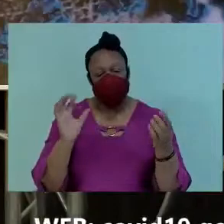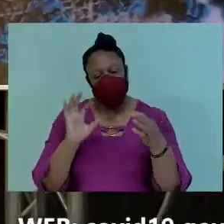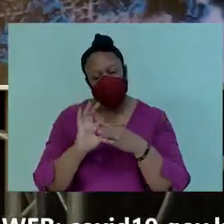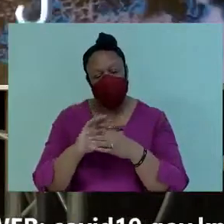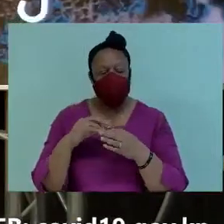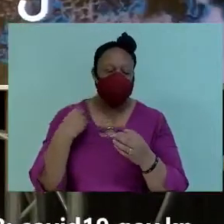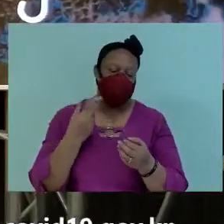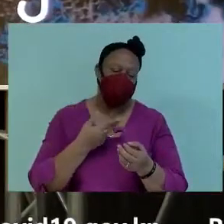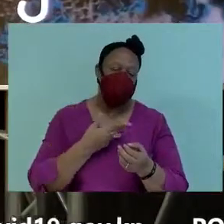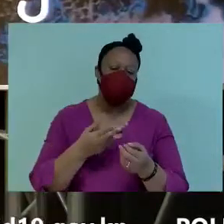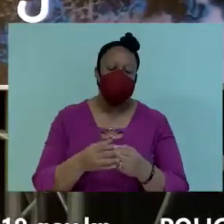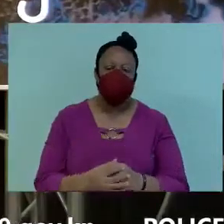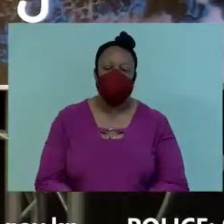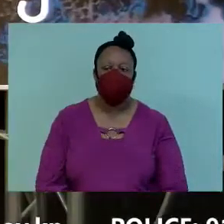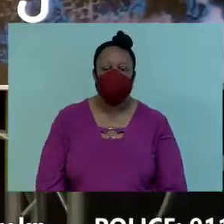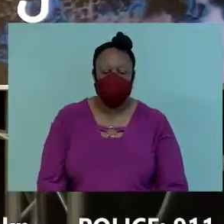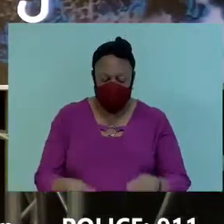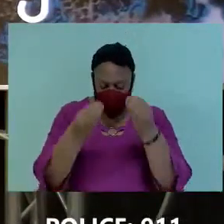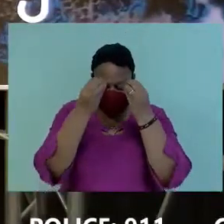because information,